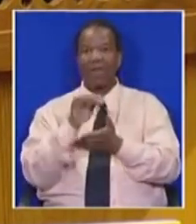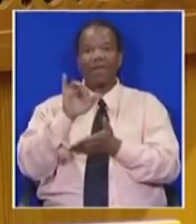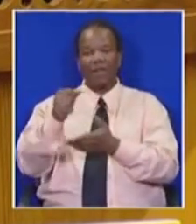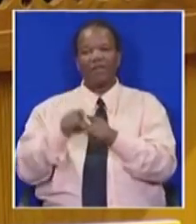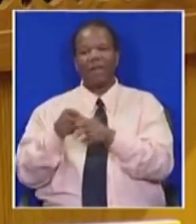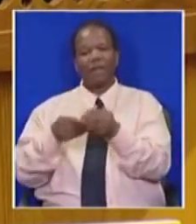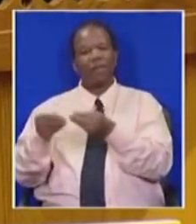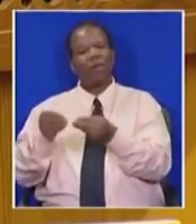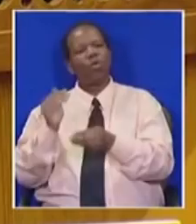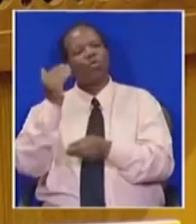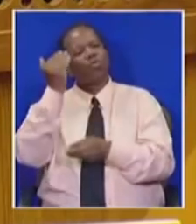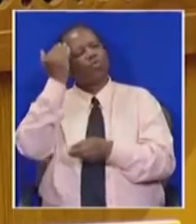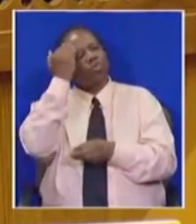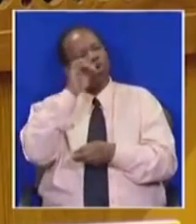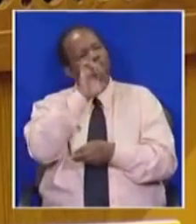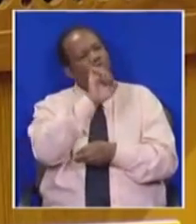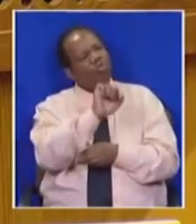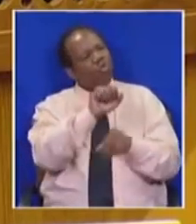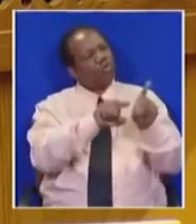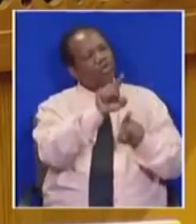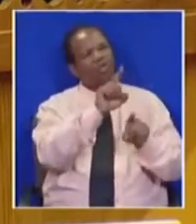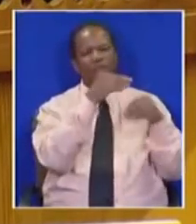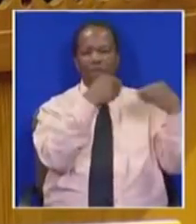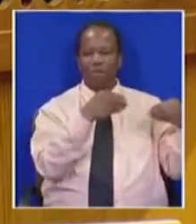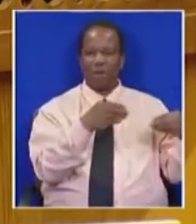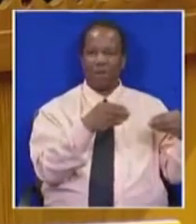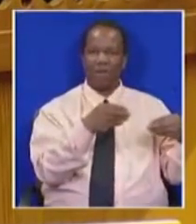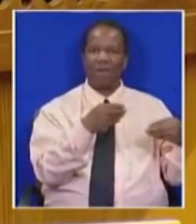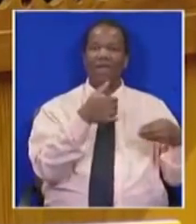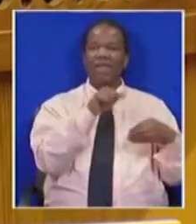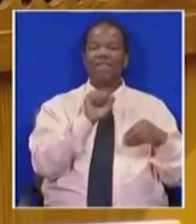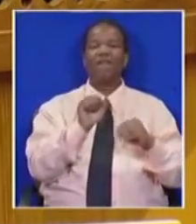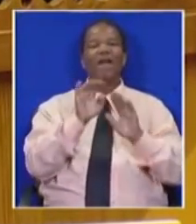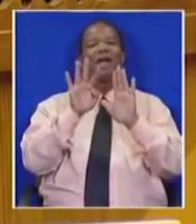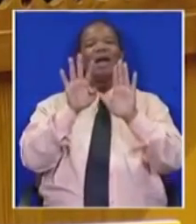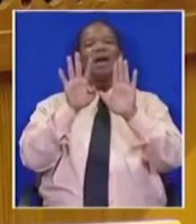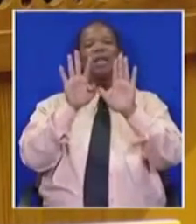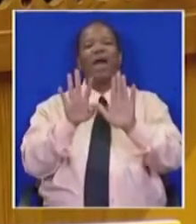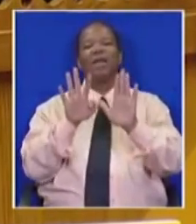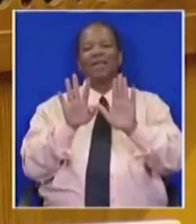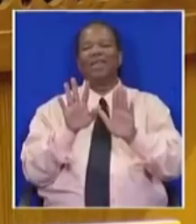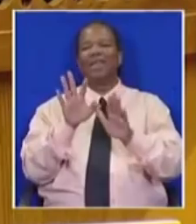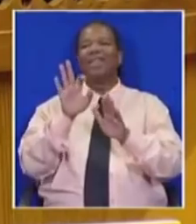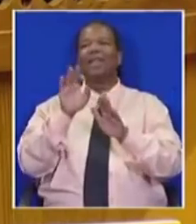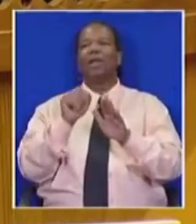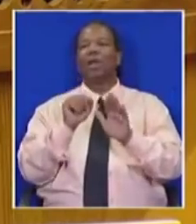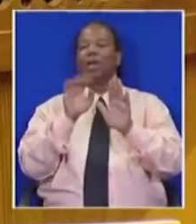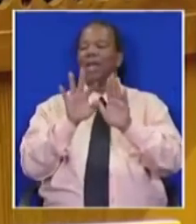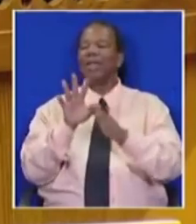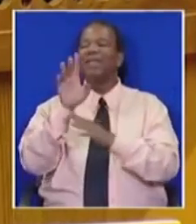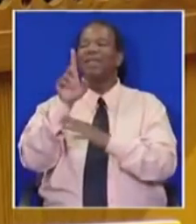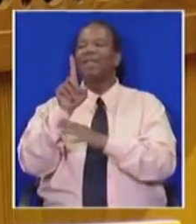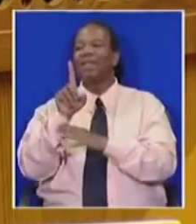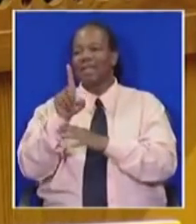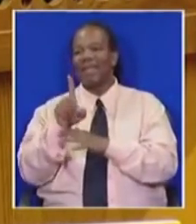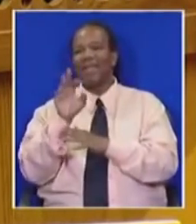own successful business career. The dispossession of the 1913 Land Act, the dispossession of land through the